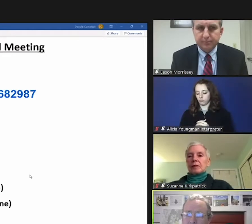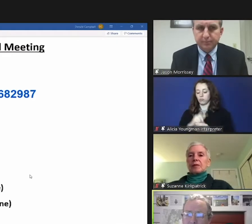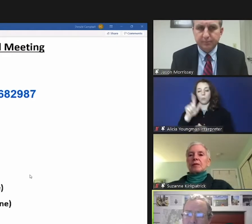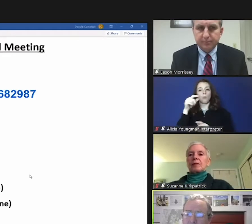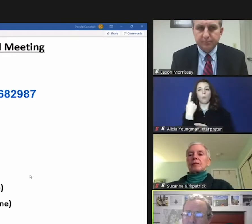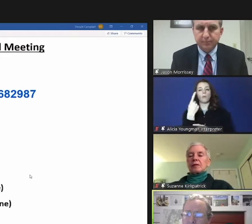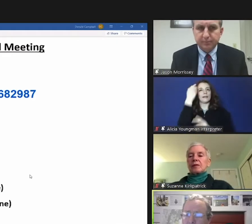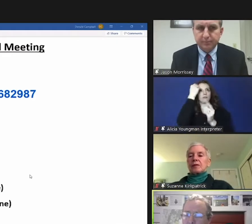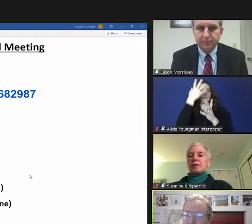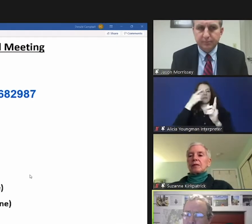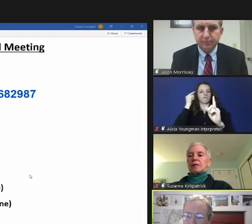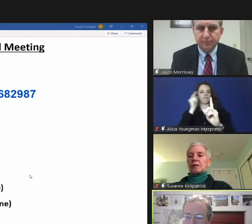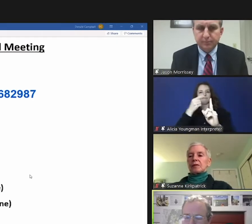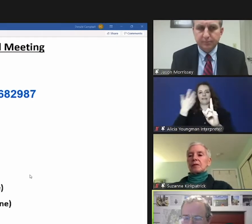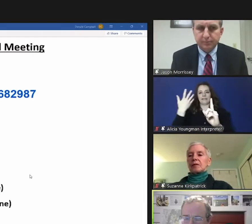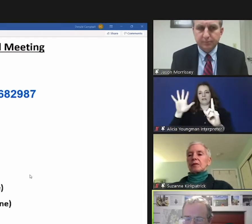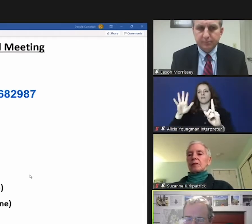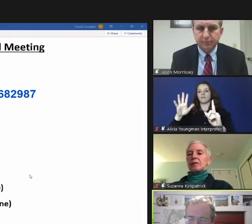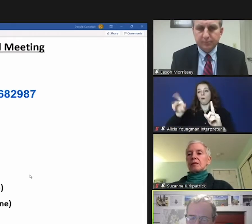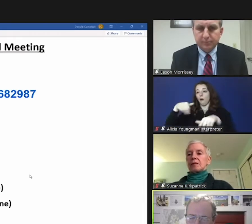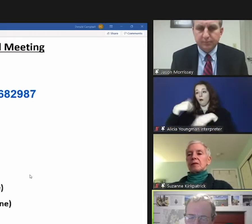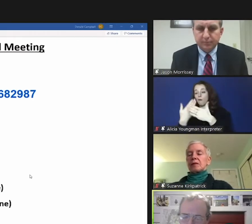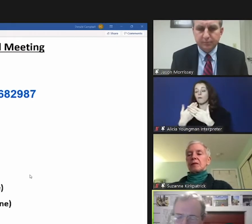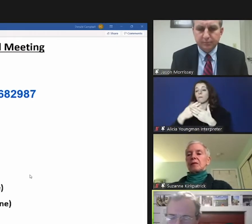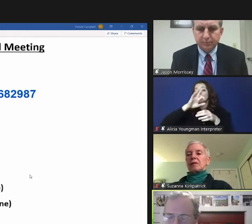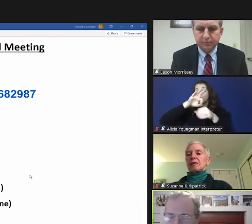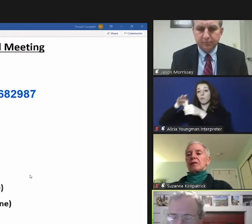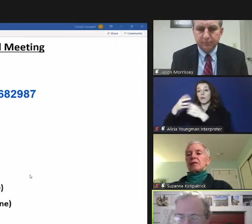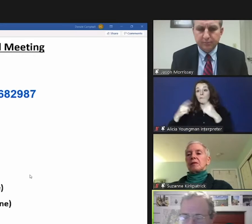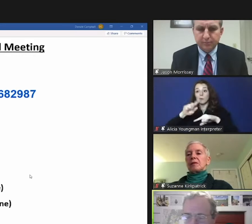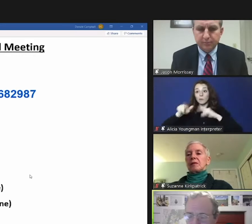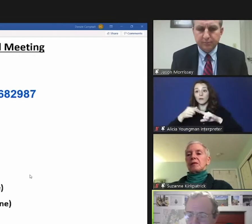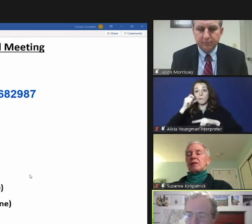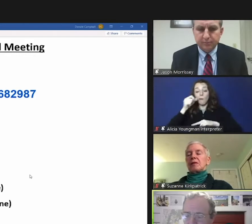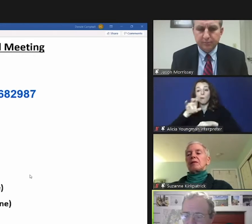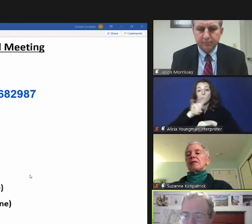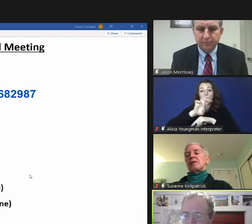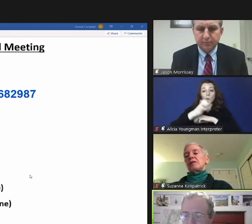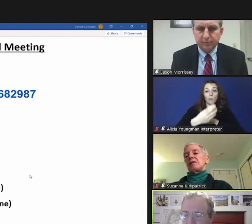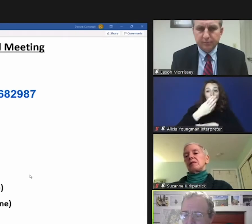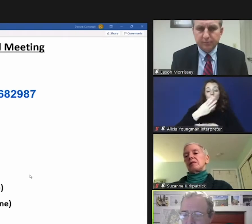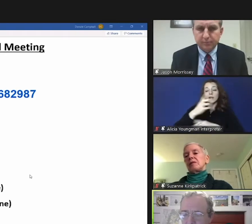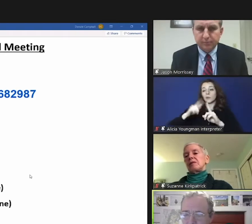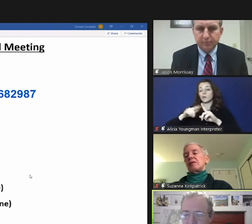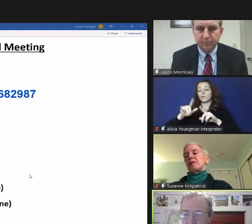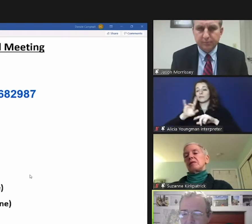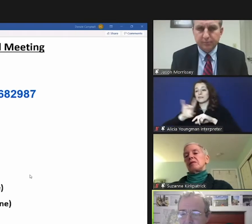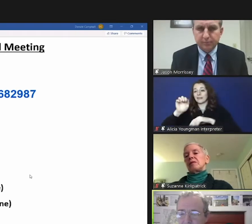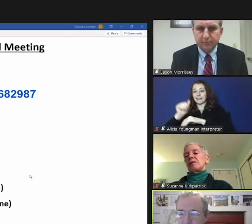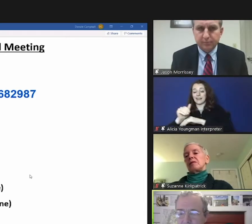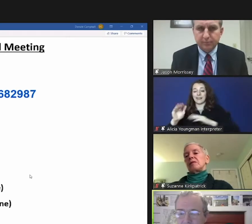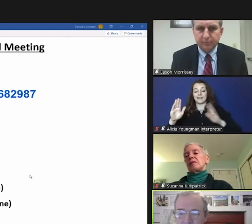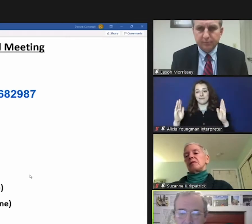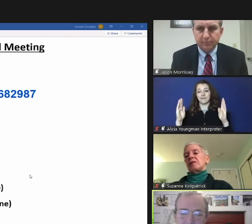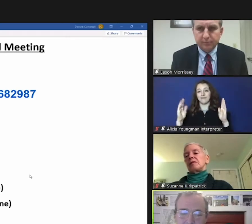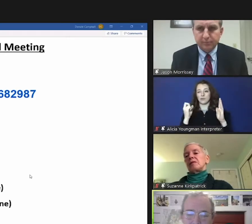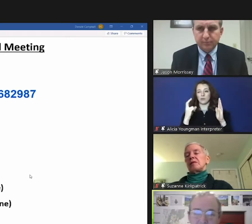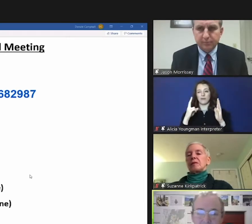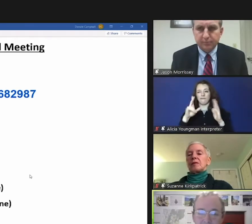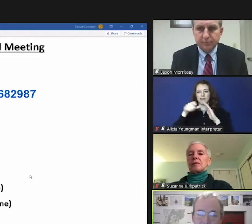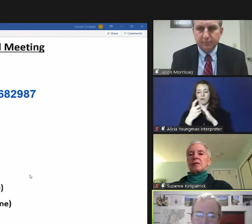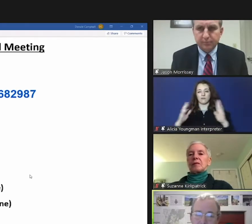for information. All the votes will be happening tomorrow from 7 o'clock in the morning to 7 o'clock in the evening at the Bennington Fire